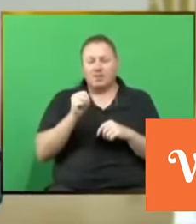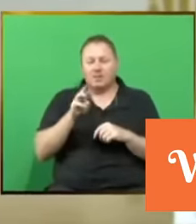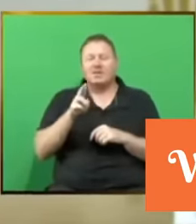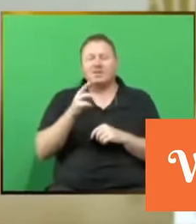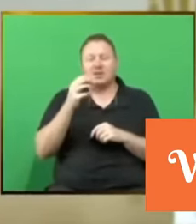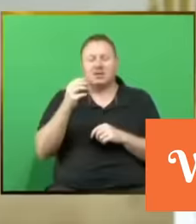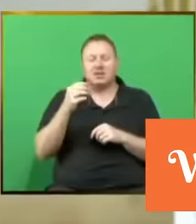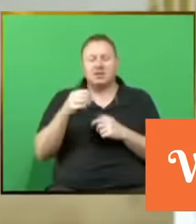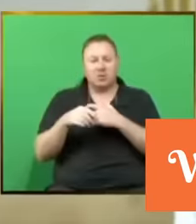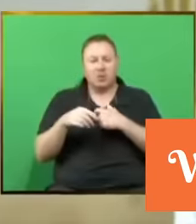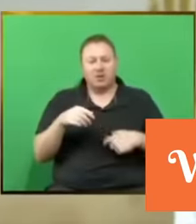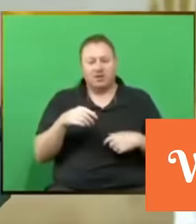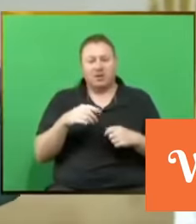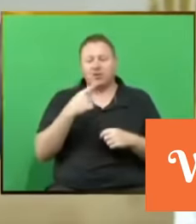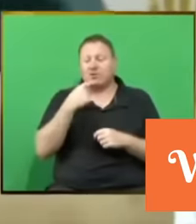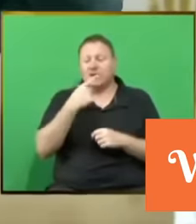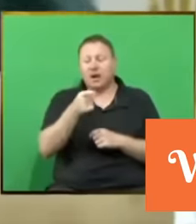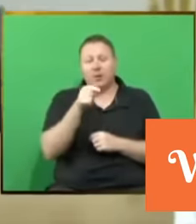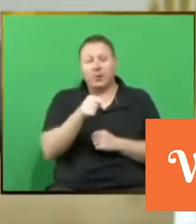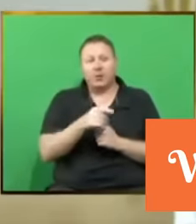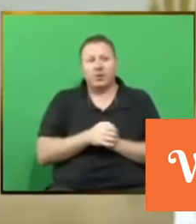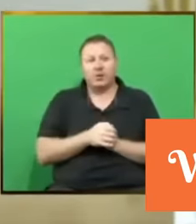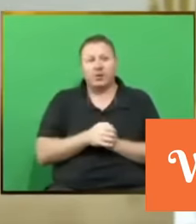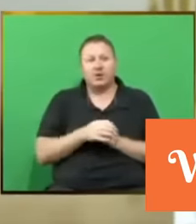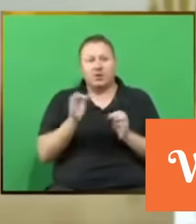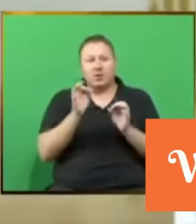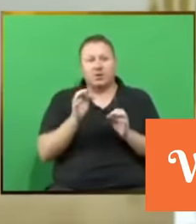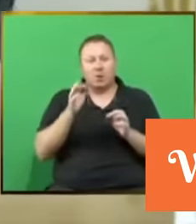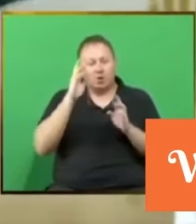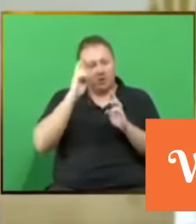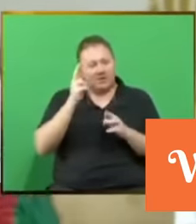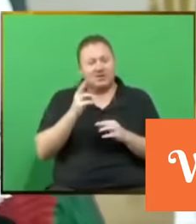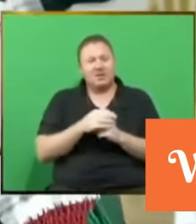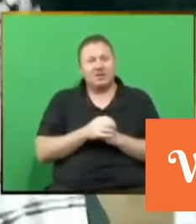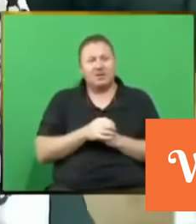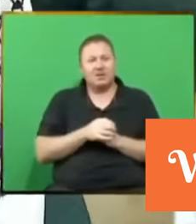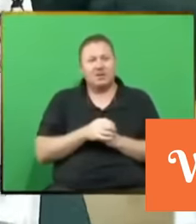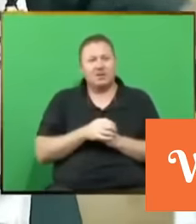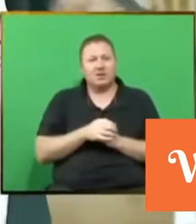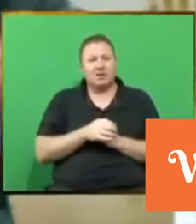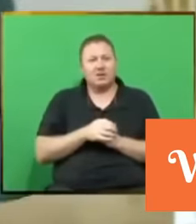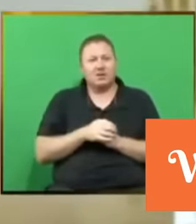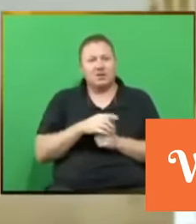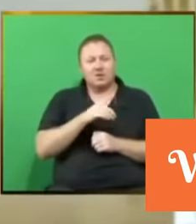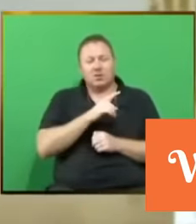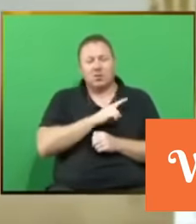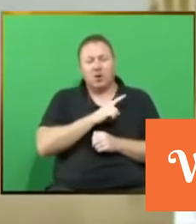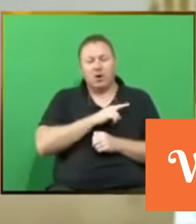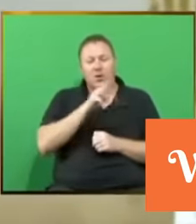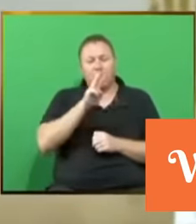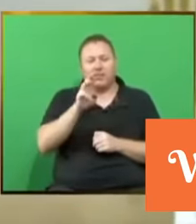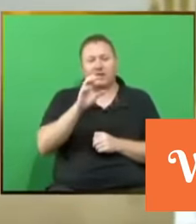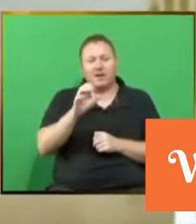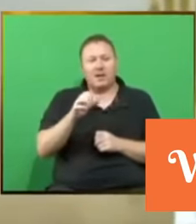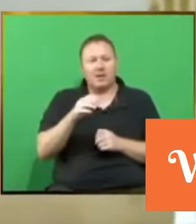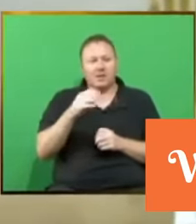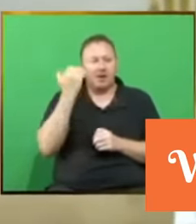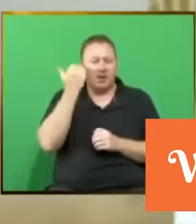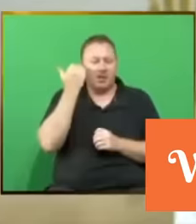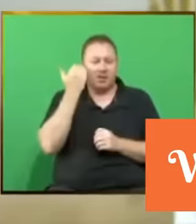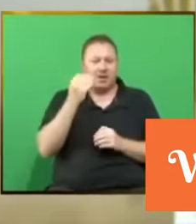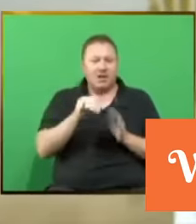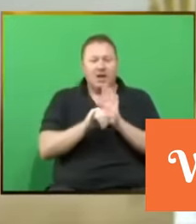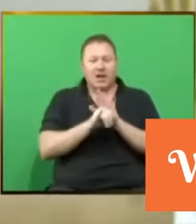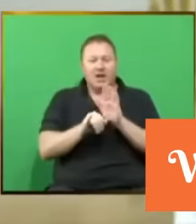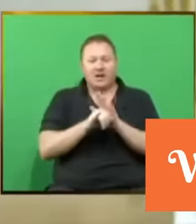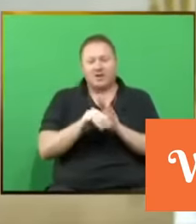are saying to you, there is no reason and no reason why this Western Cape government cannot identify